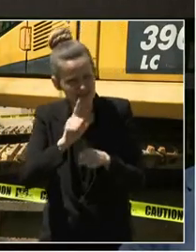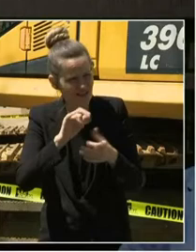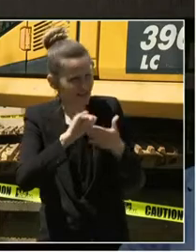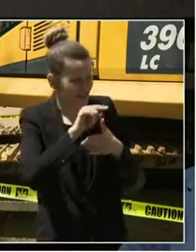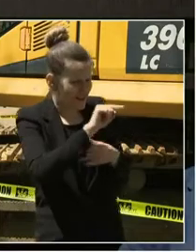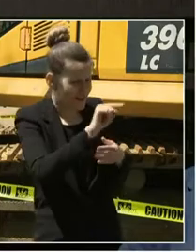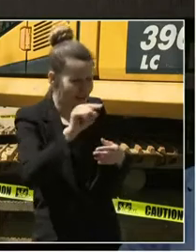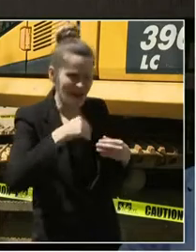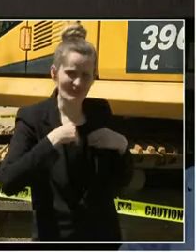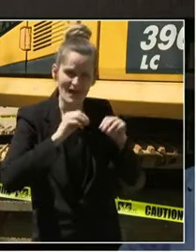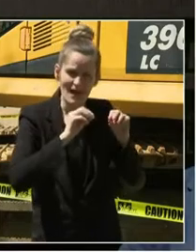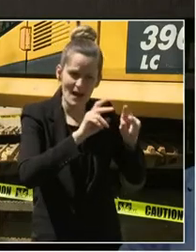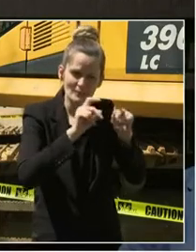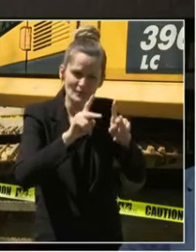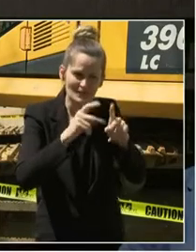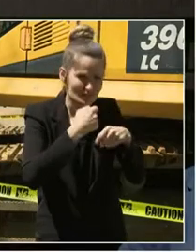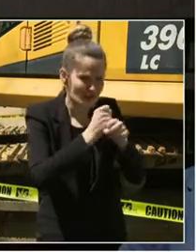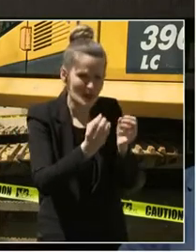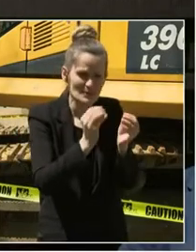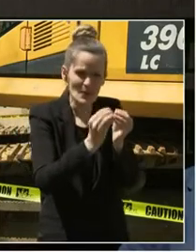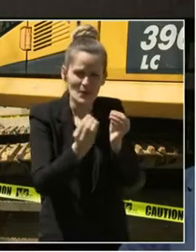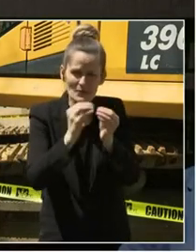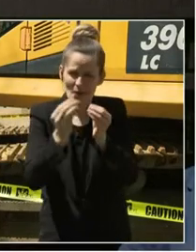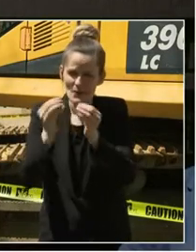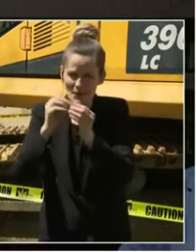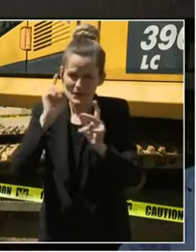for folks to be able to